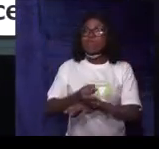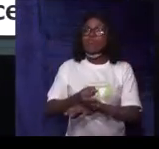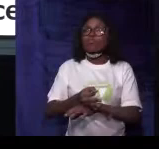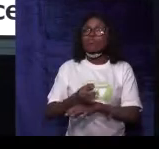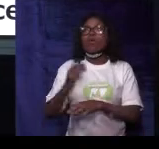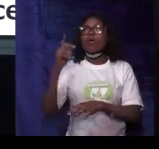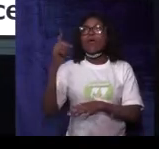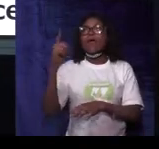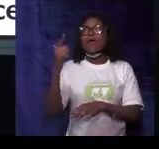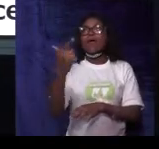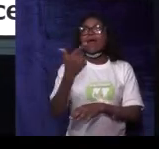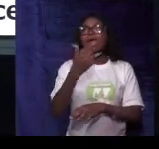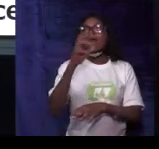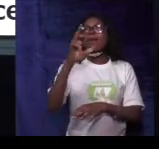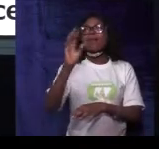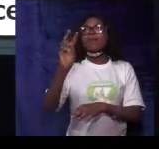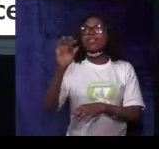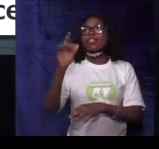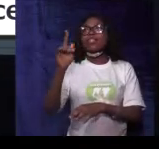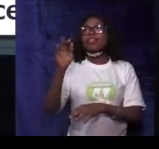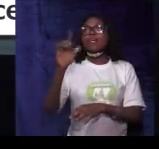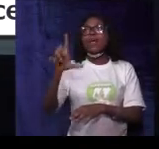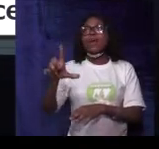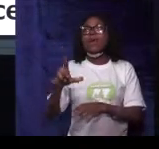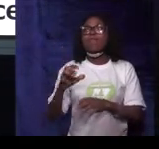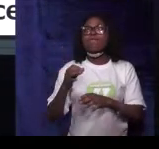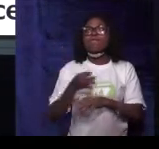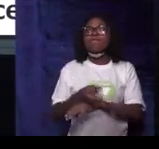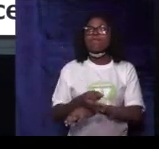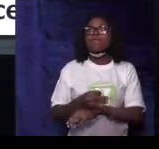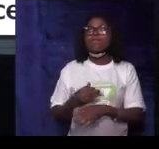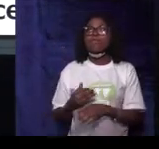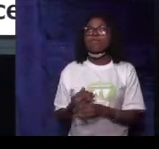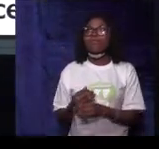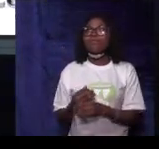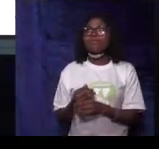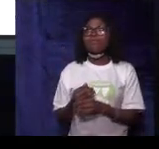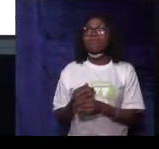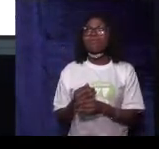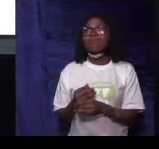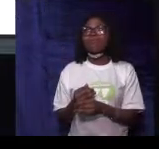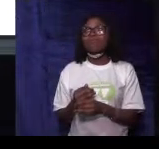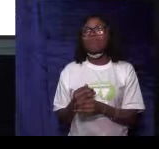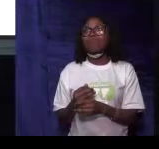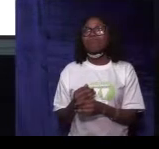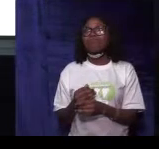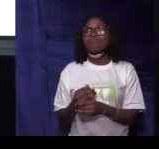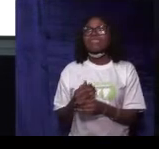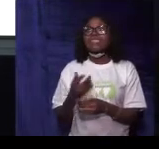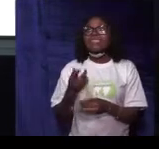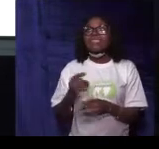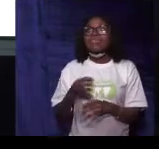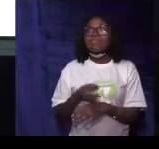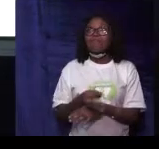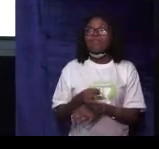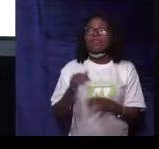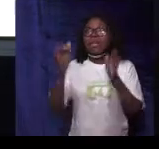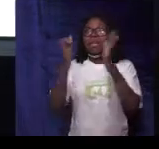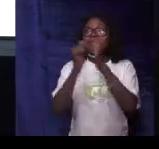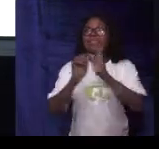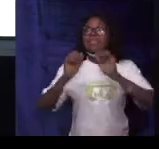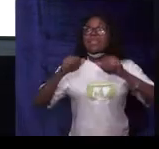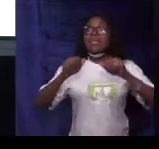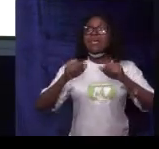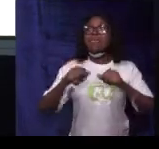force. And what's the answer? The answer is muscular force. Next question: the